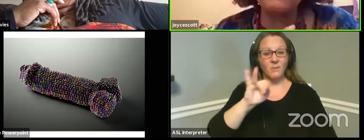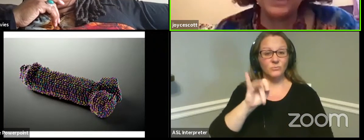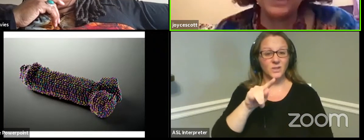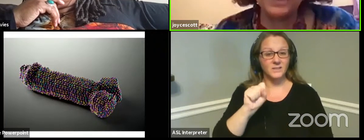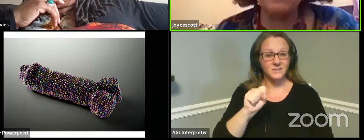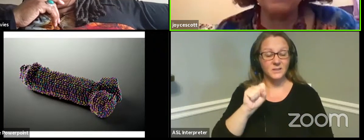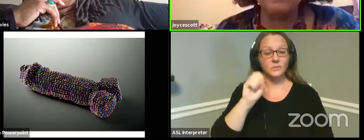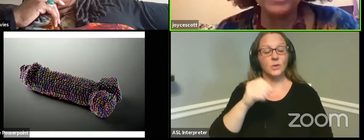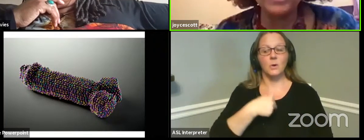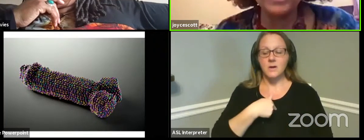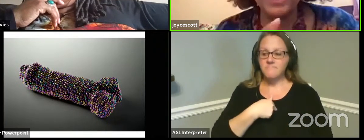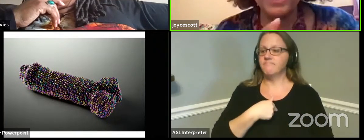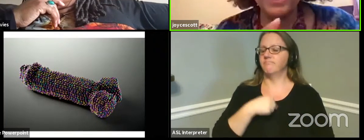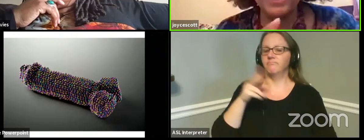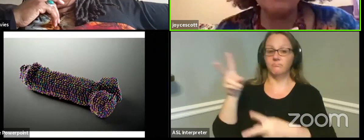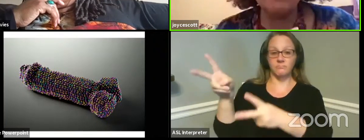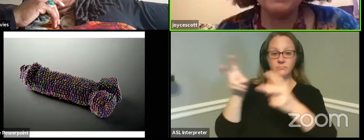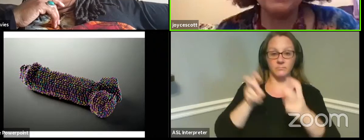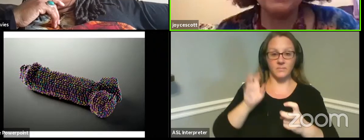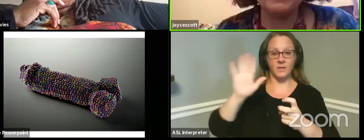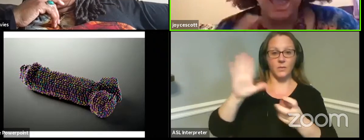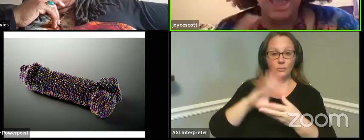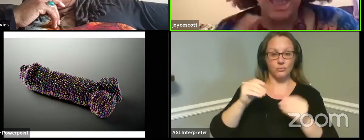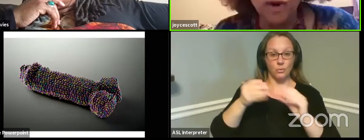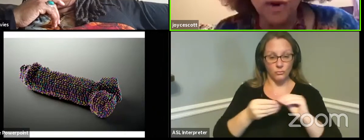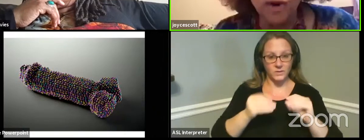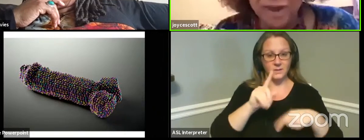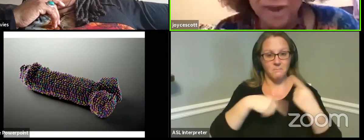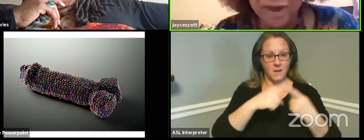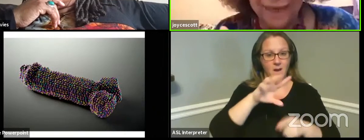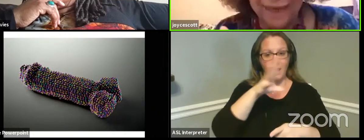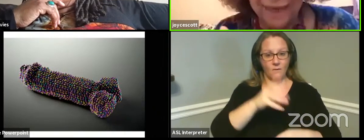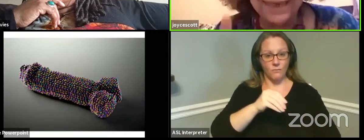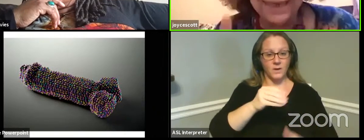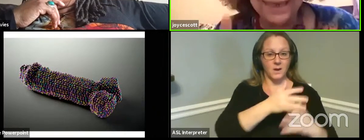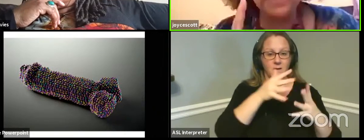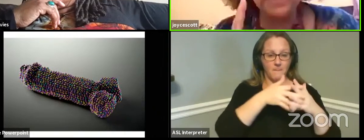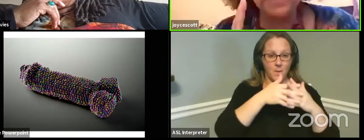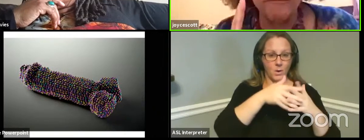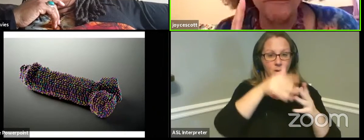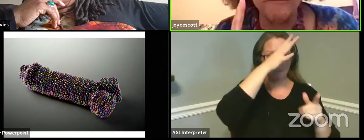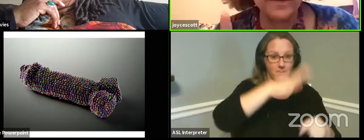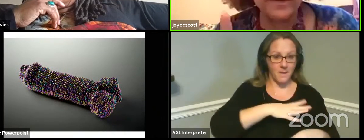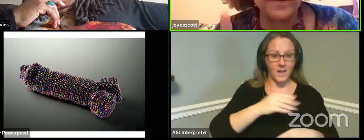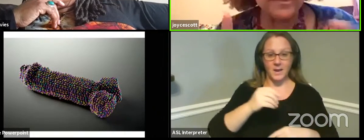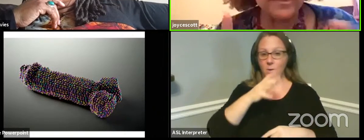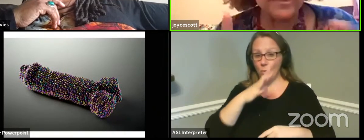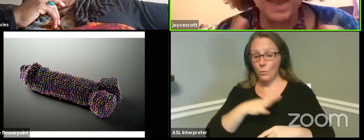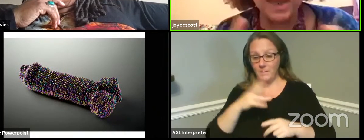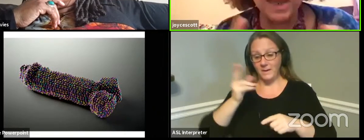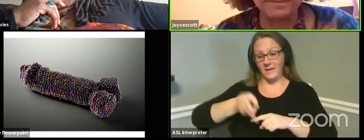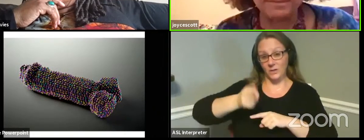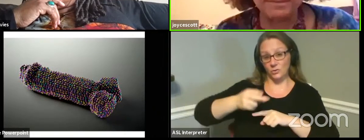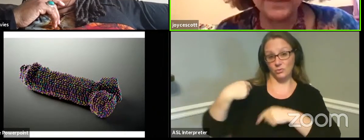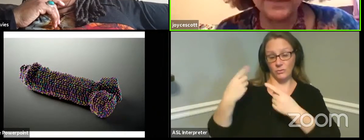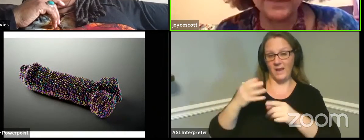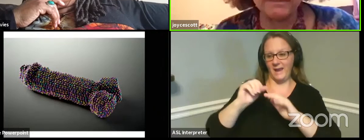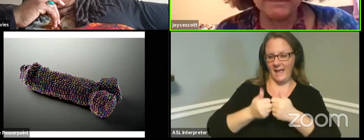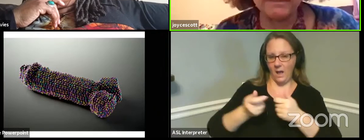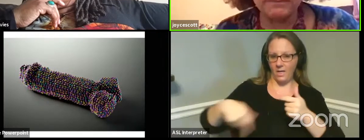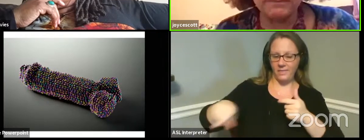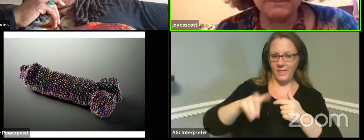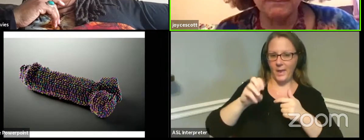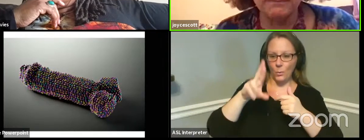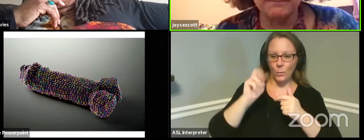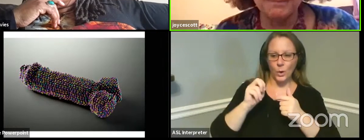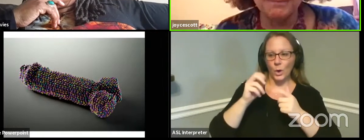sexual objectification of African-American men and women. You know, I realized that I could become very rich if I just made black